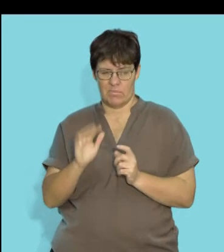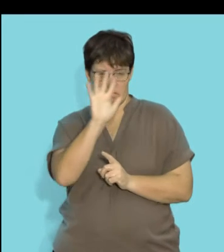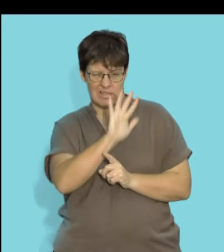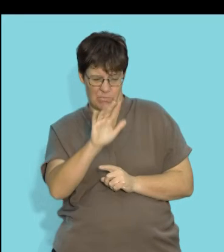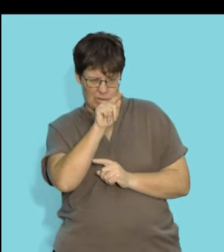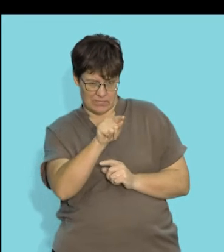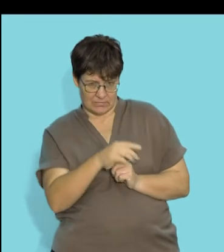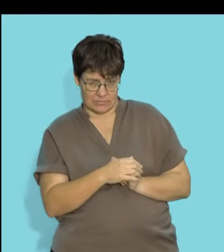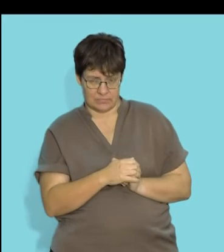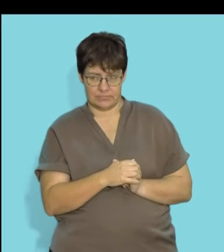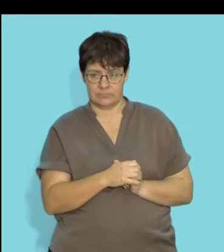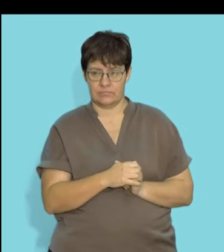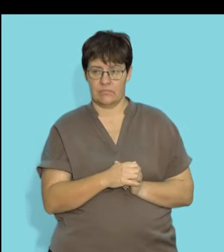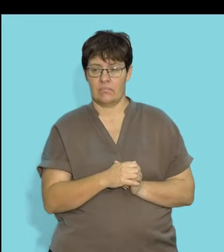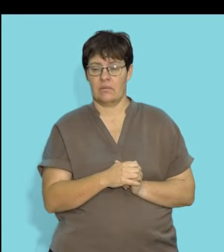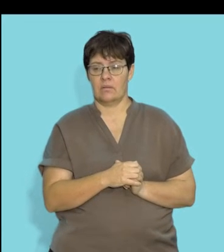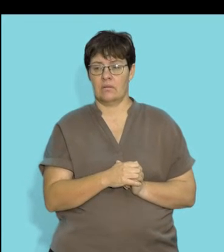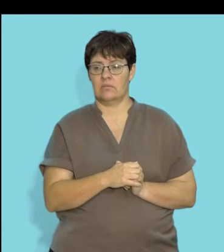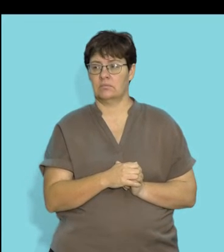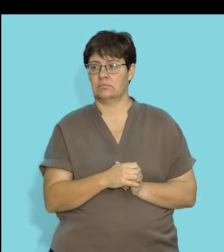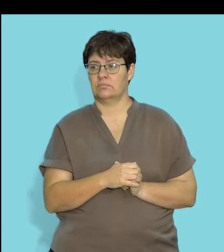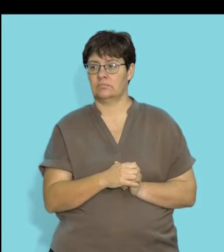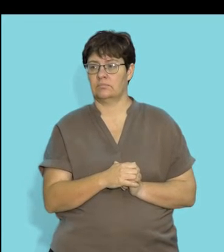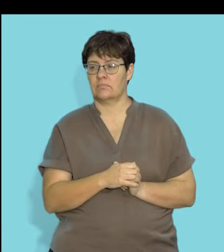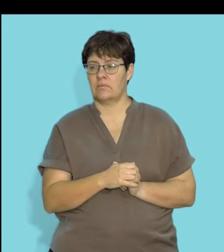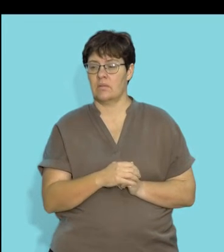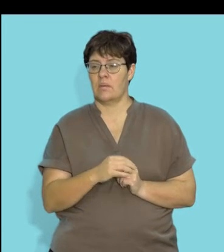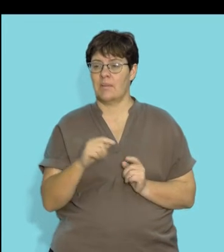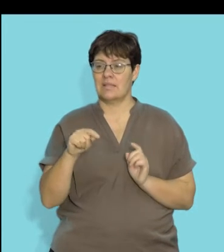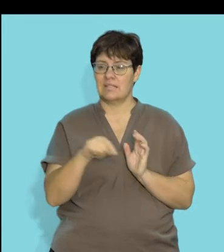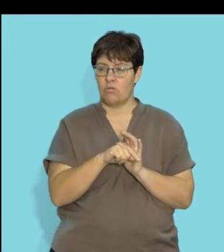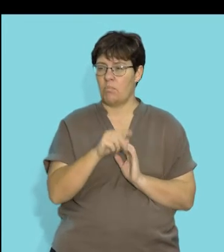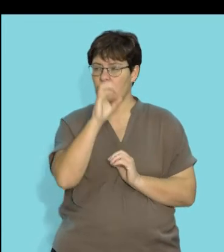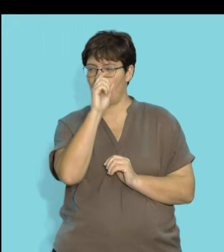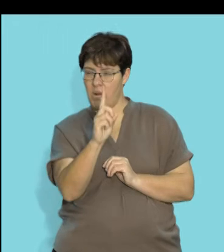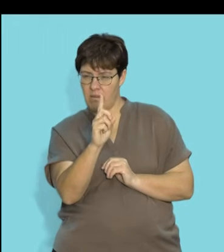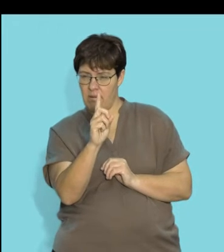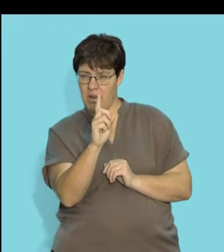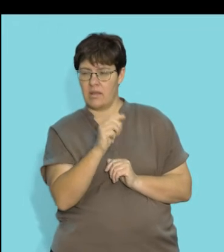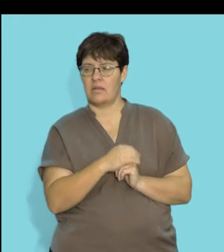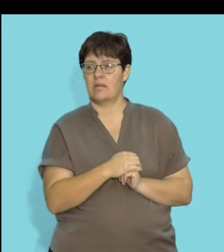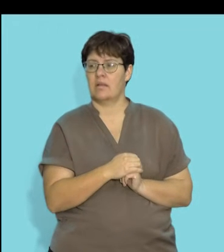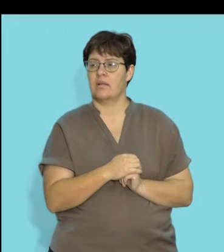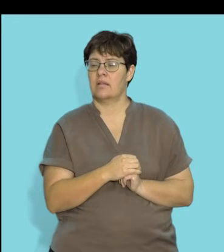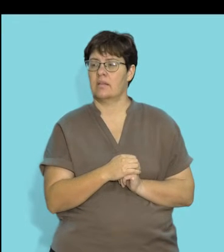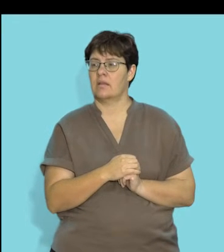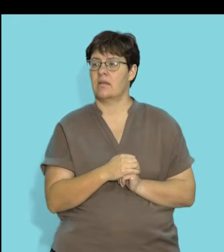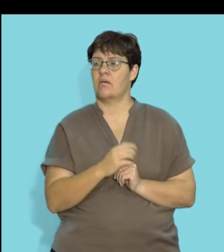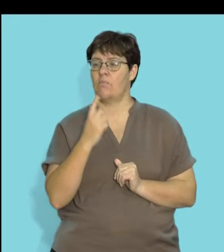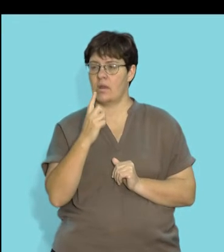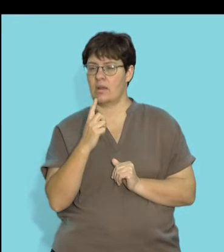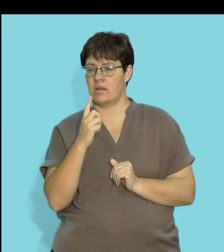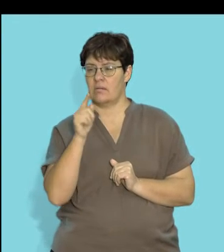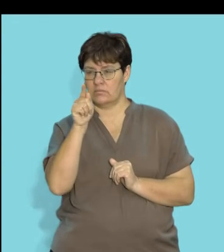be somewhere there, which is a positive half. And then my 0 goes with 1, so it will be somewhere there.